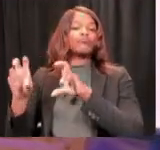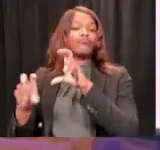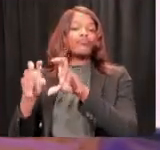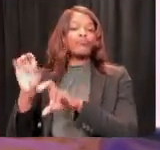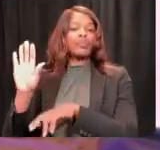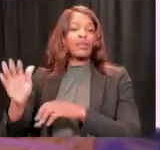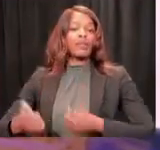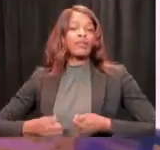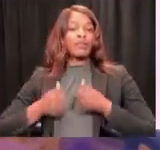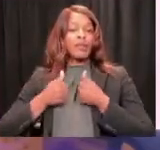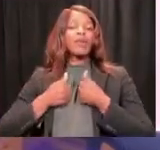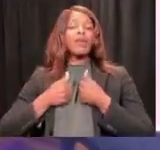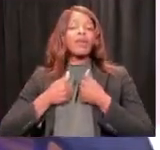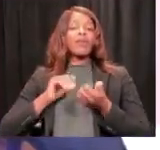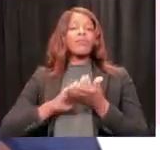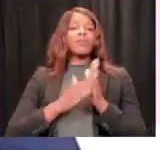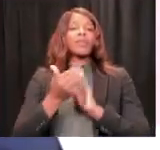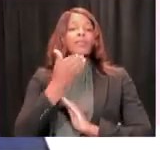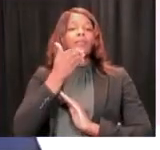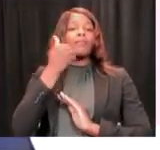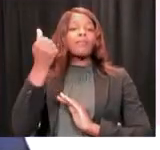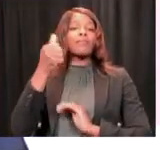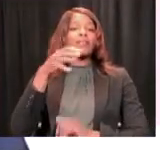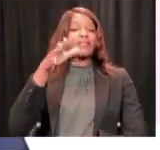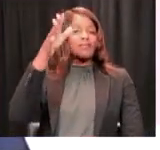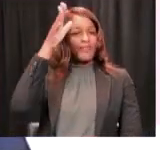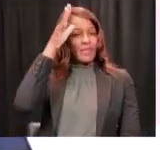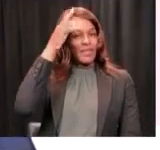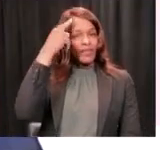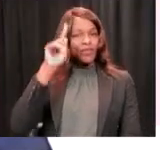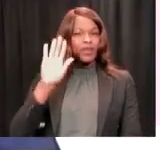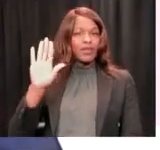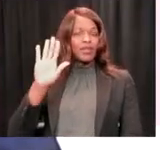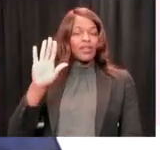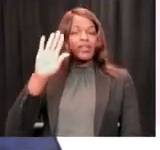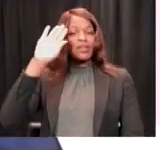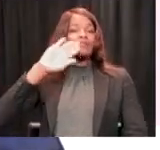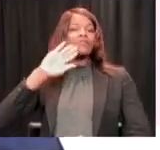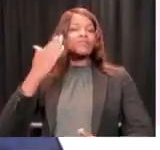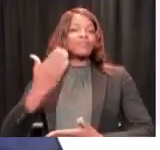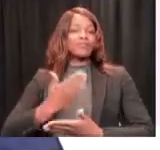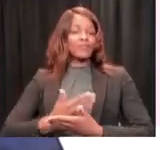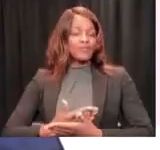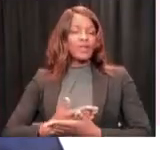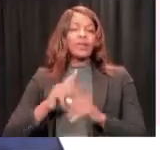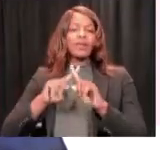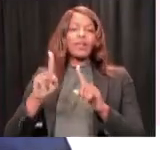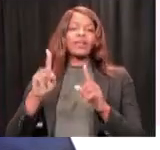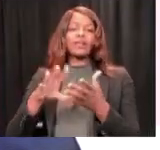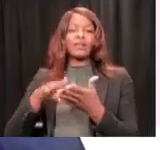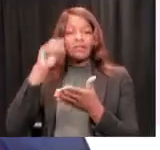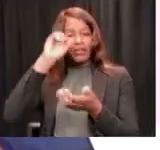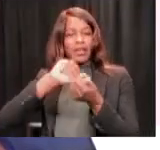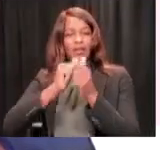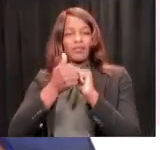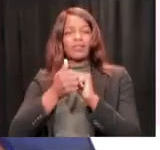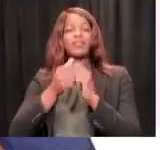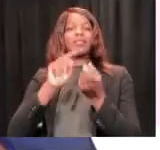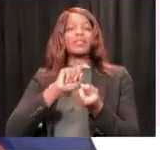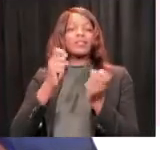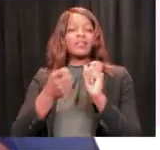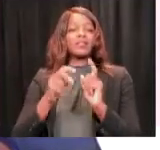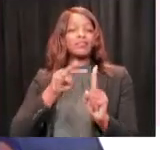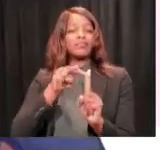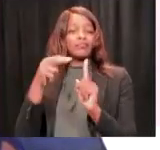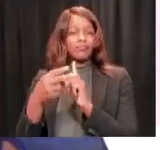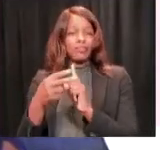best father to his own daughter. But he had to learn how to repack some things. And I believe I'm talking to somebody today that needs to